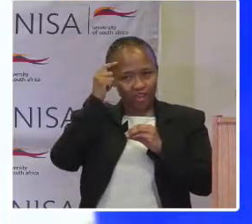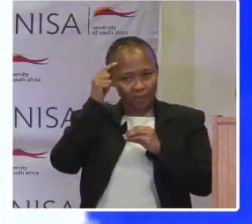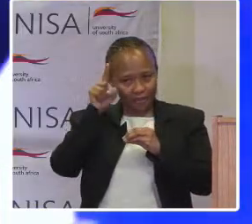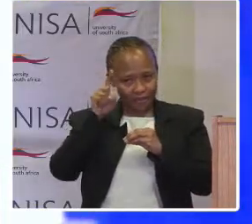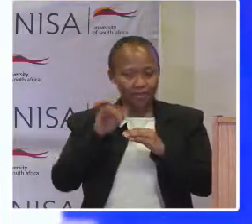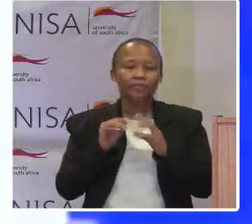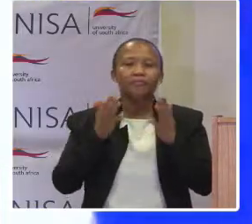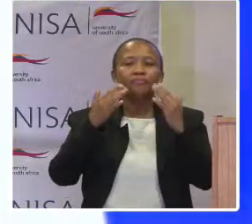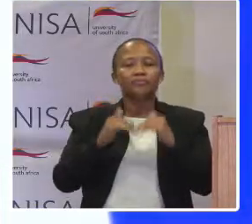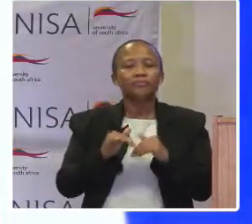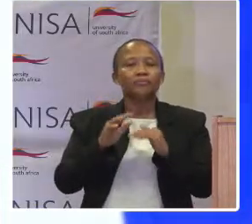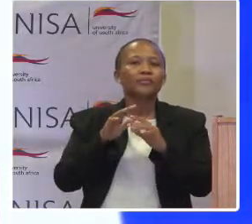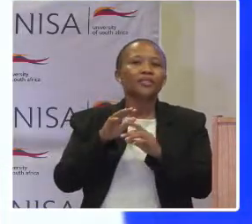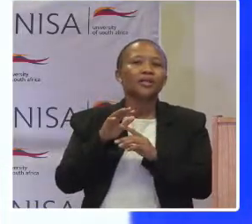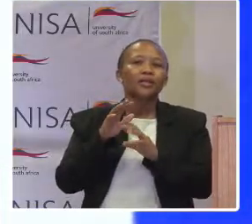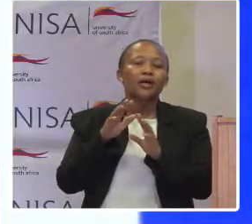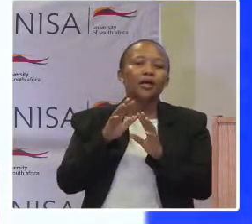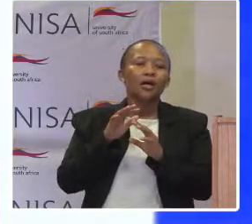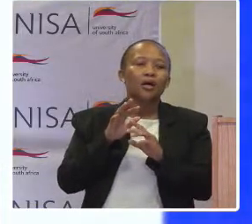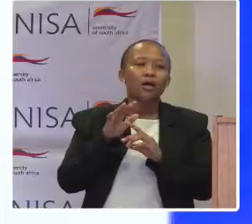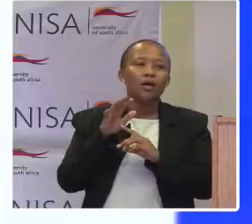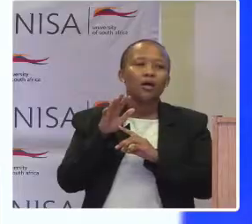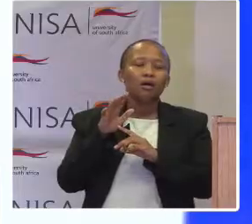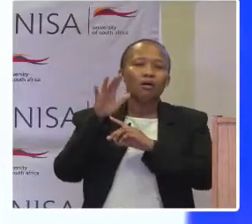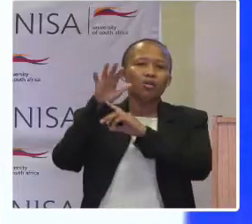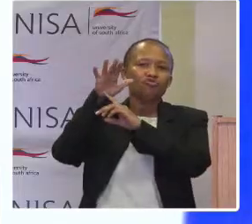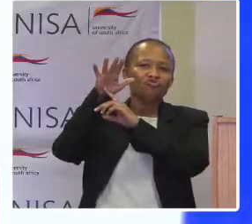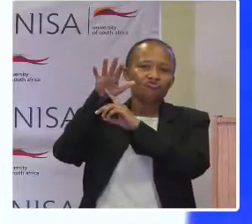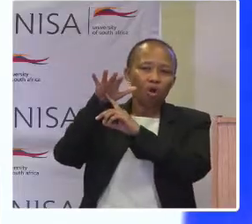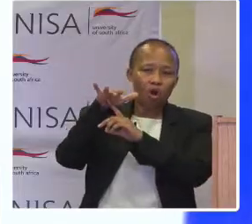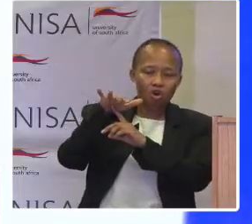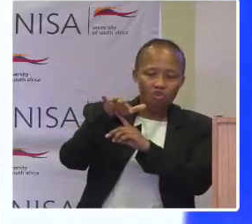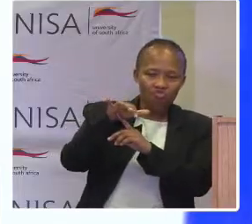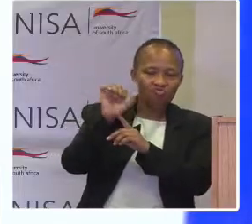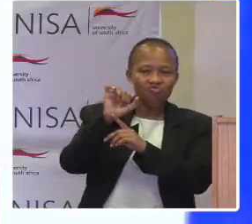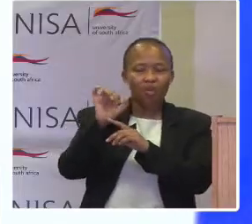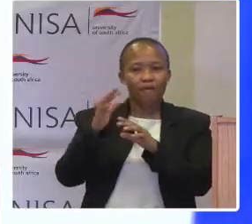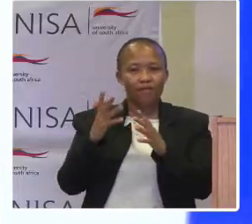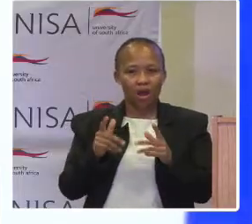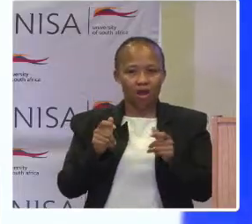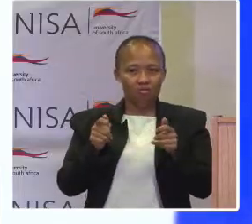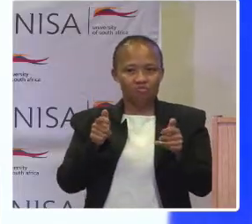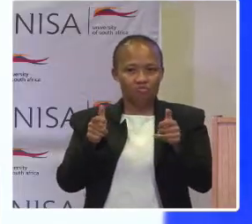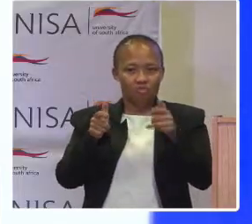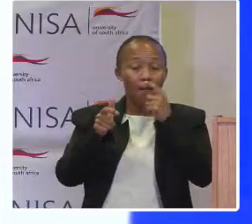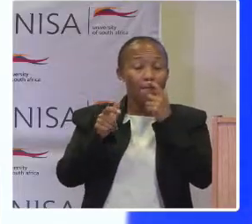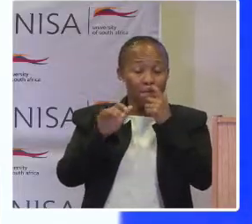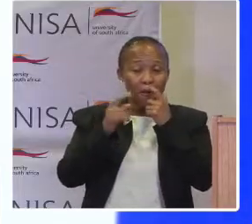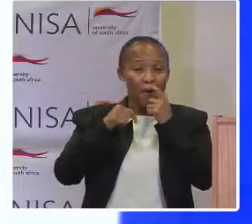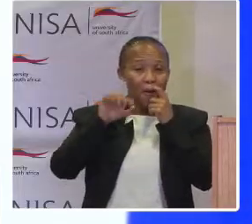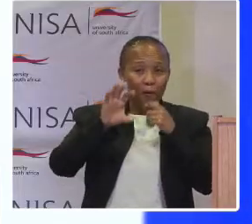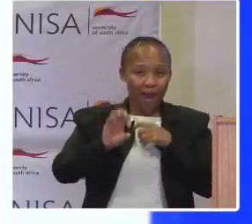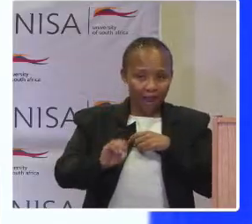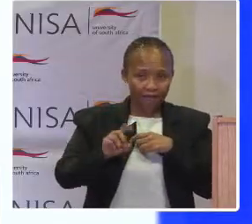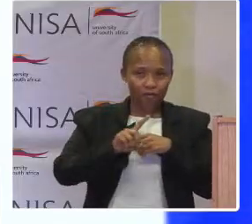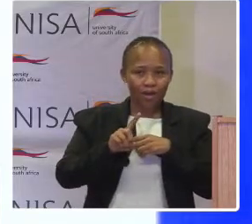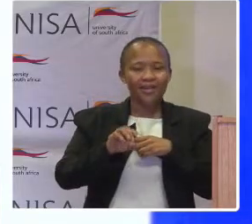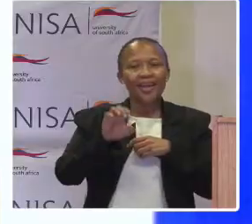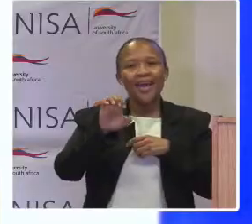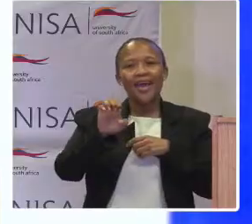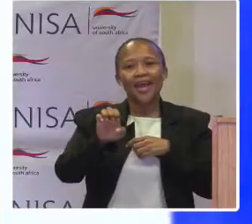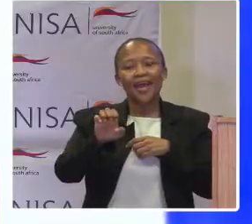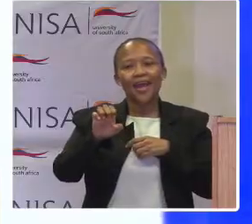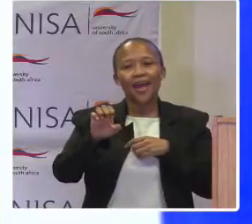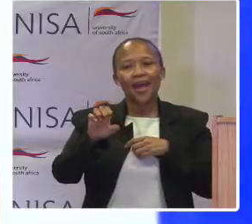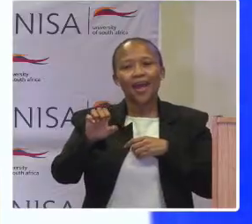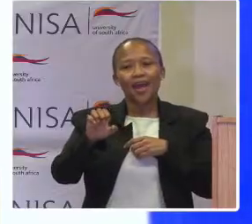drone pilot who came out of it, who is now running a company called EduDrone. And the idea